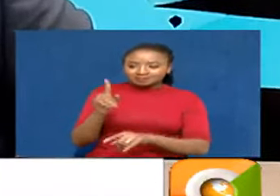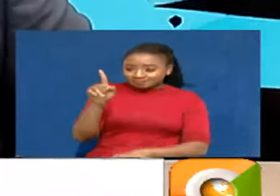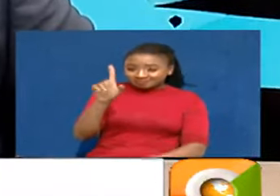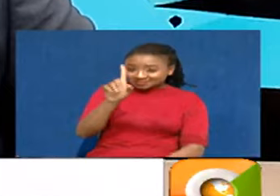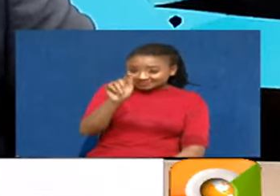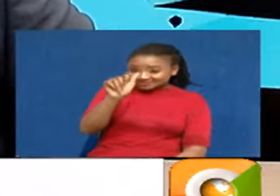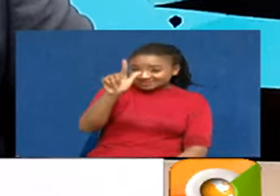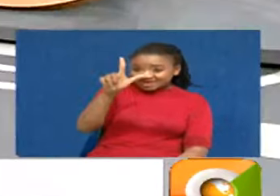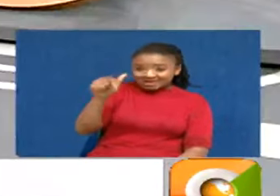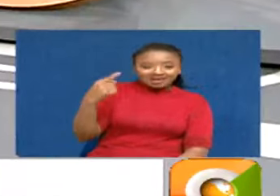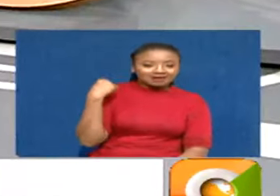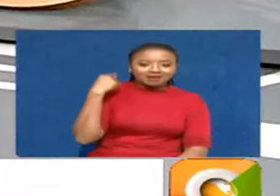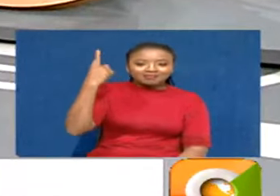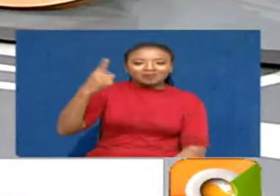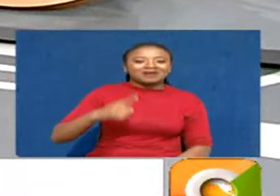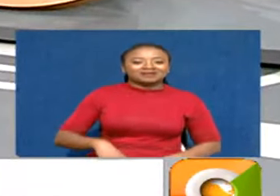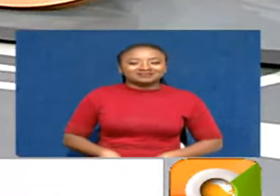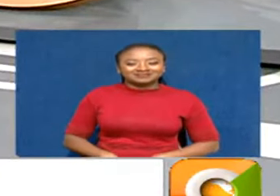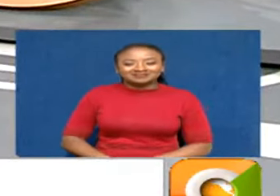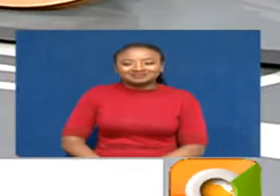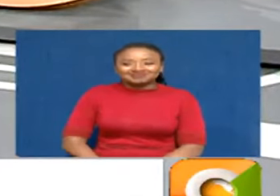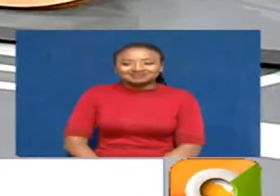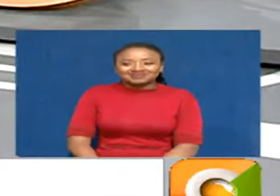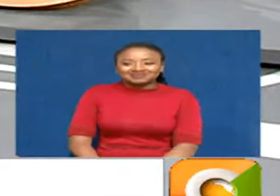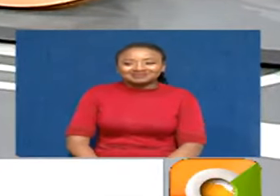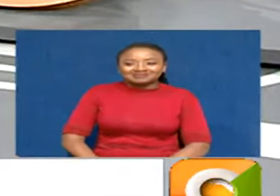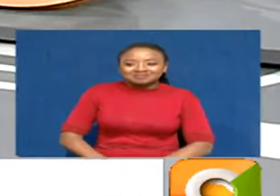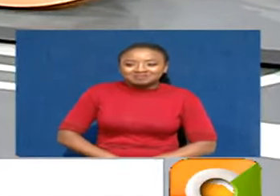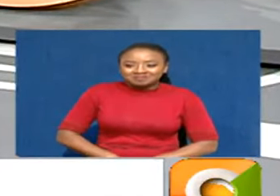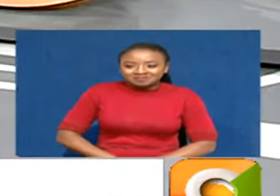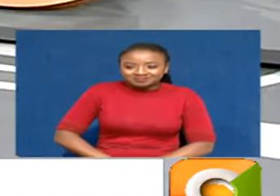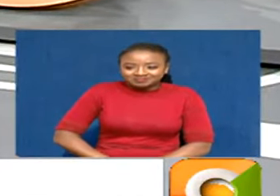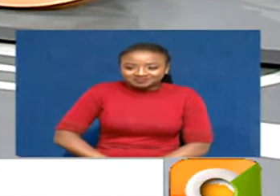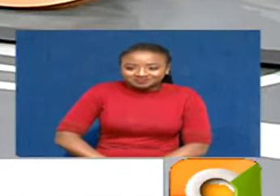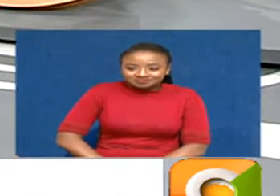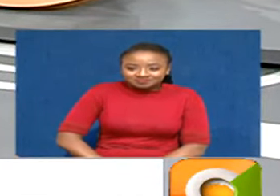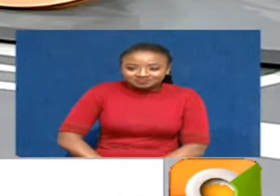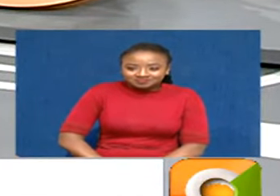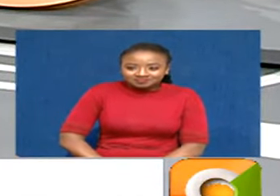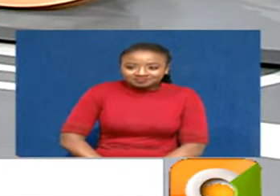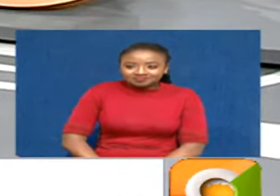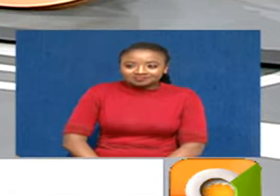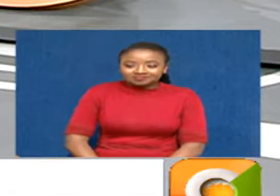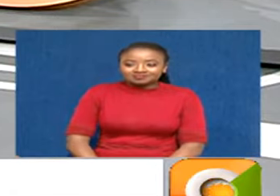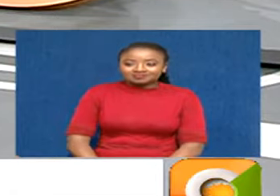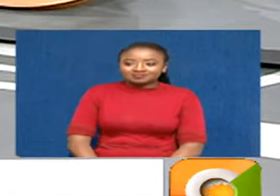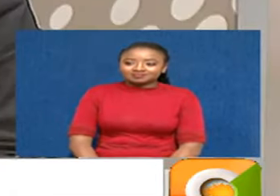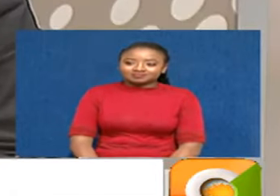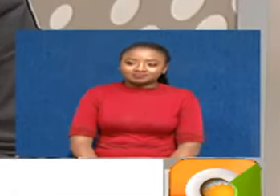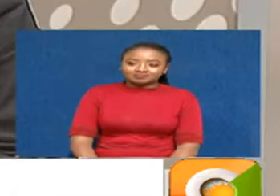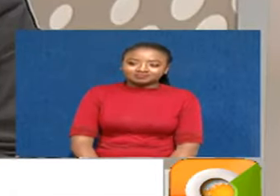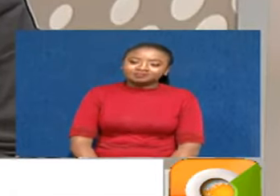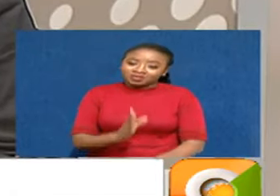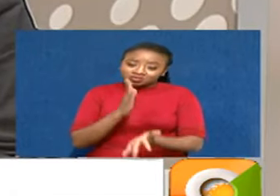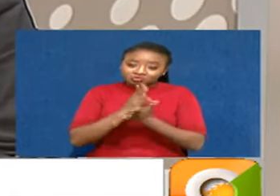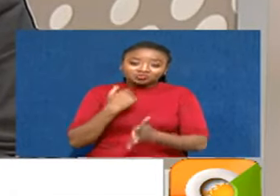one. Okay. Raketer, closing remarks. I share the concern with the